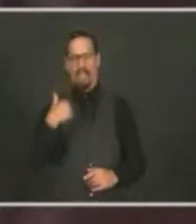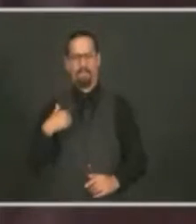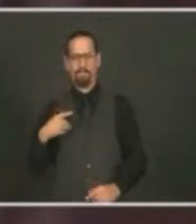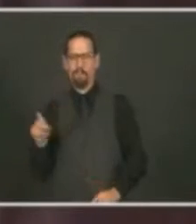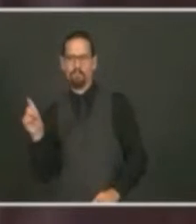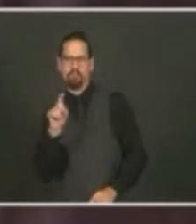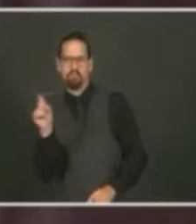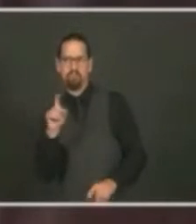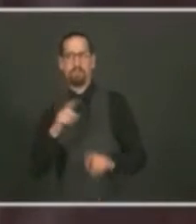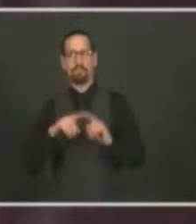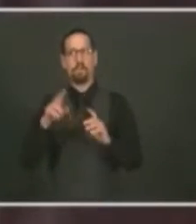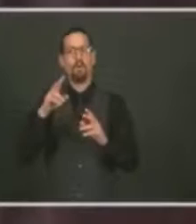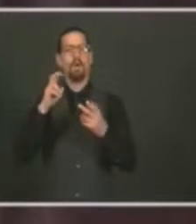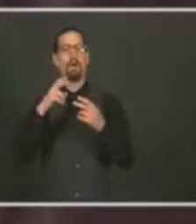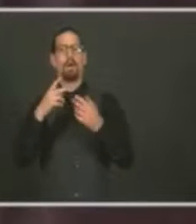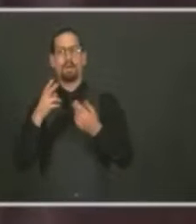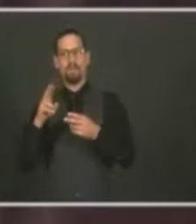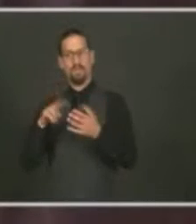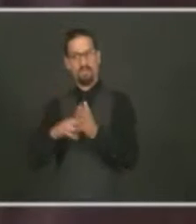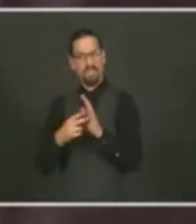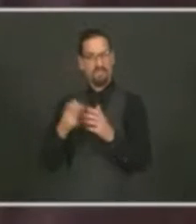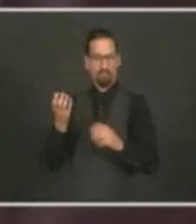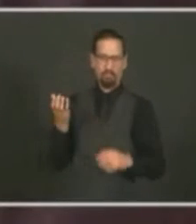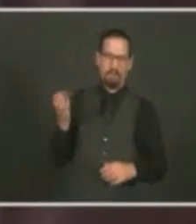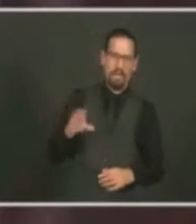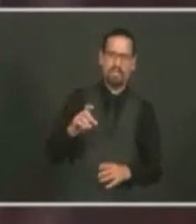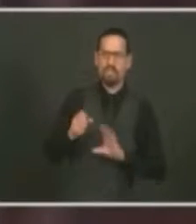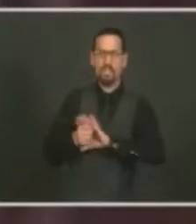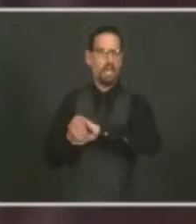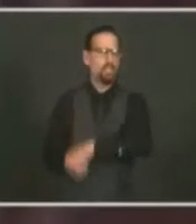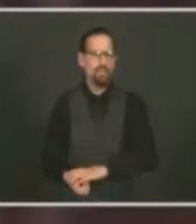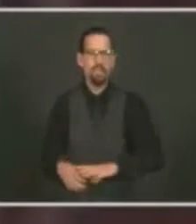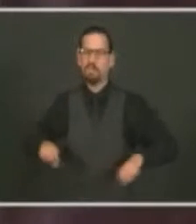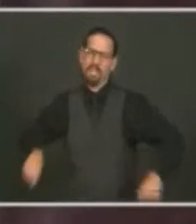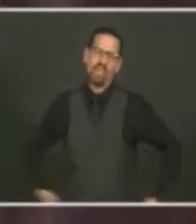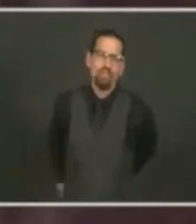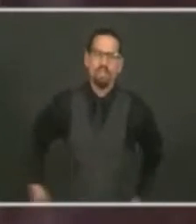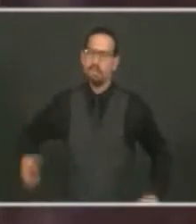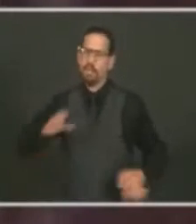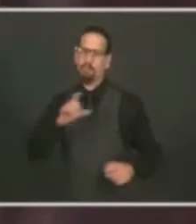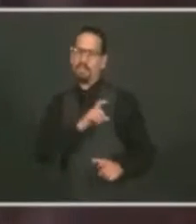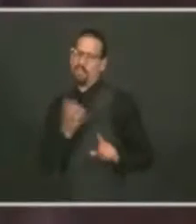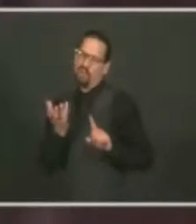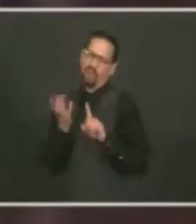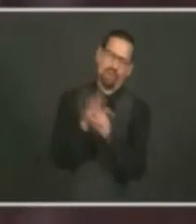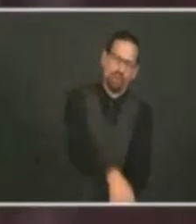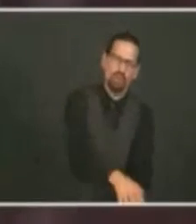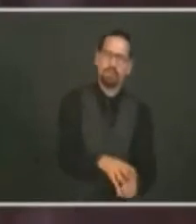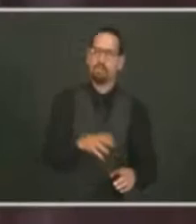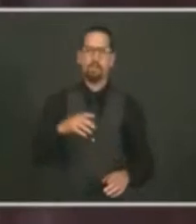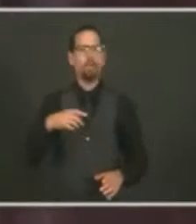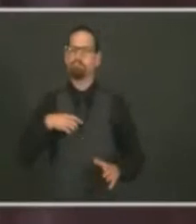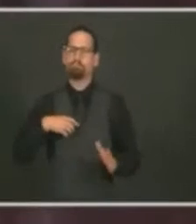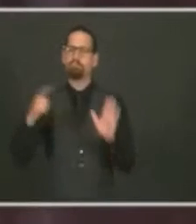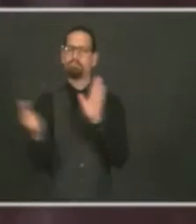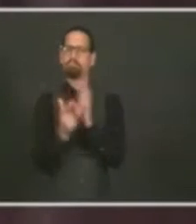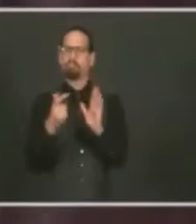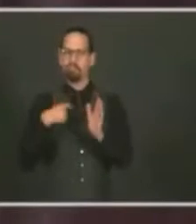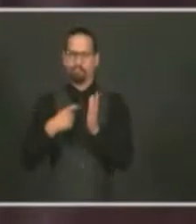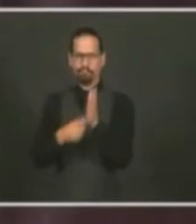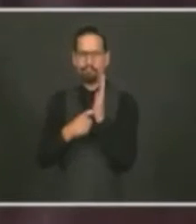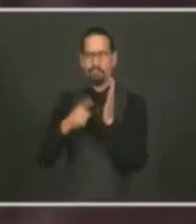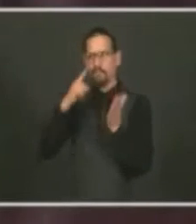and these will be investigated, and that investigation will happen to see if they